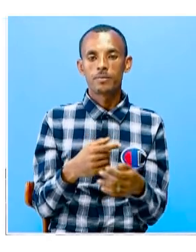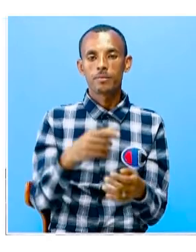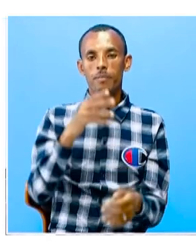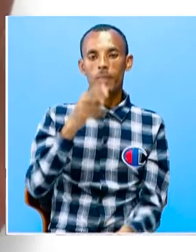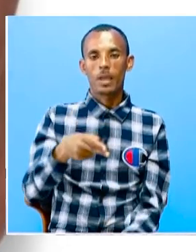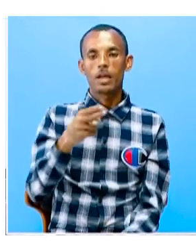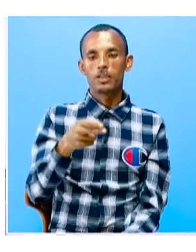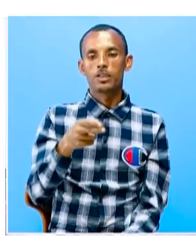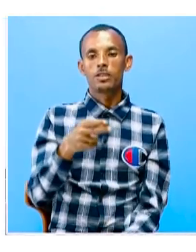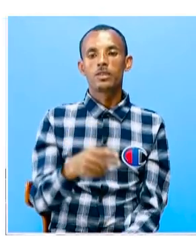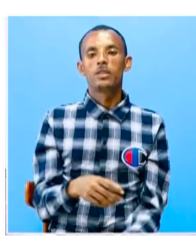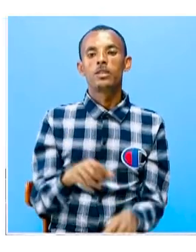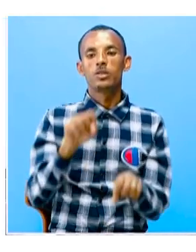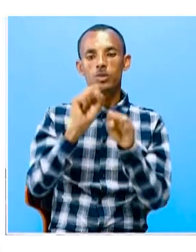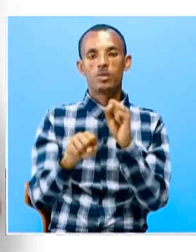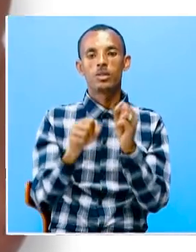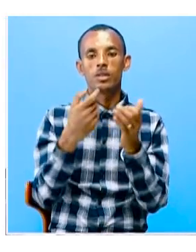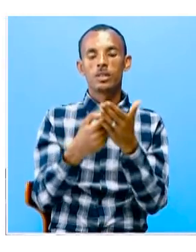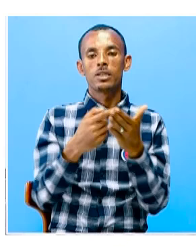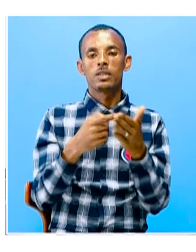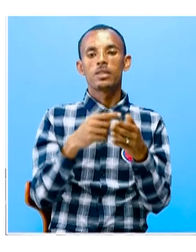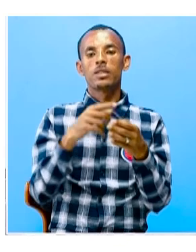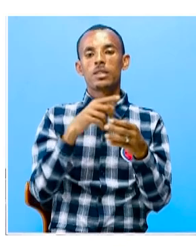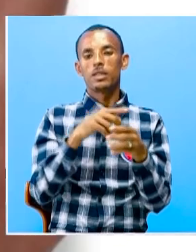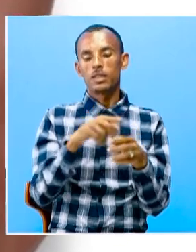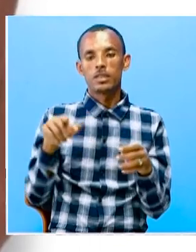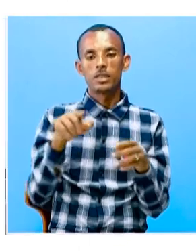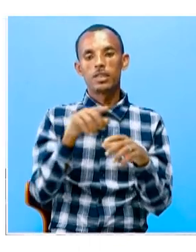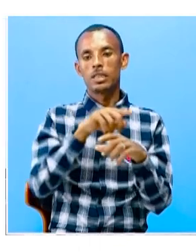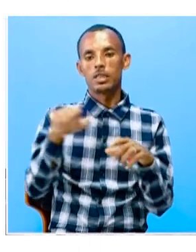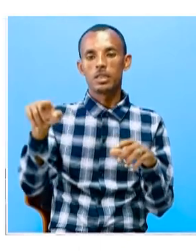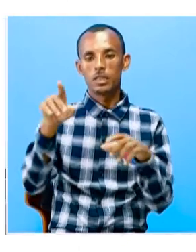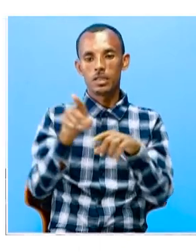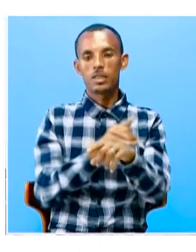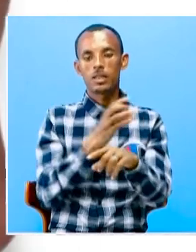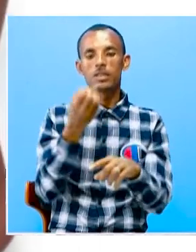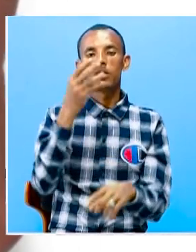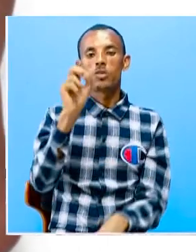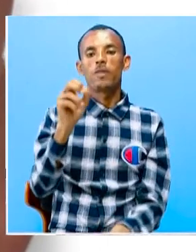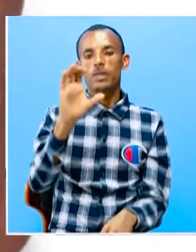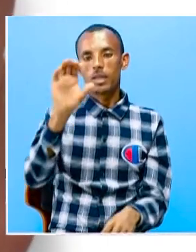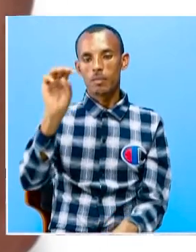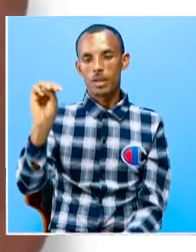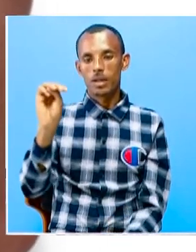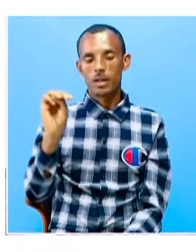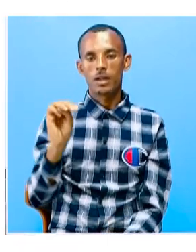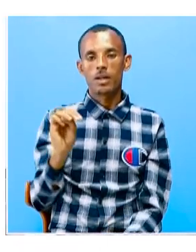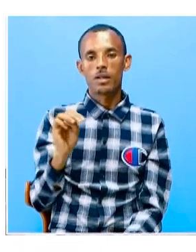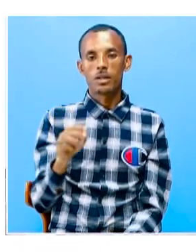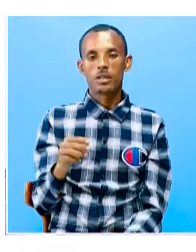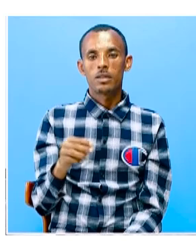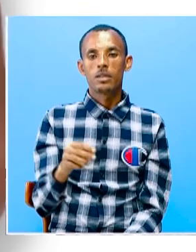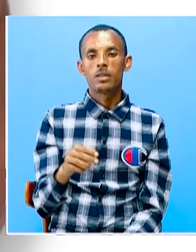H. So this distance is given to be 12 centimeter, and